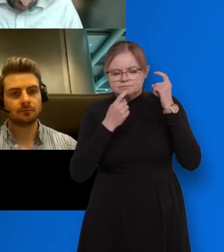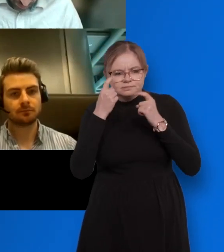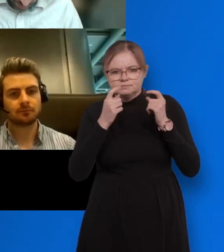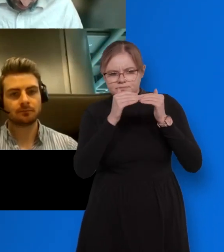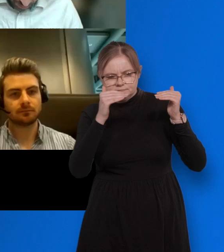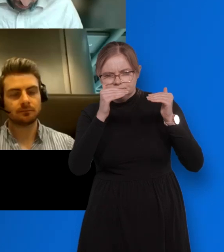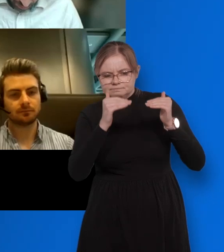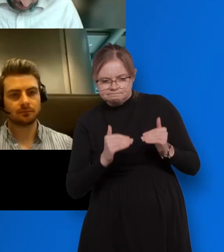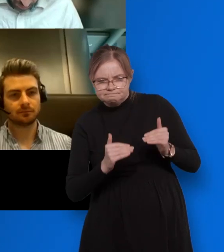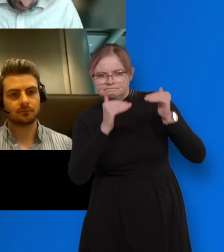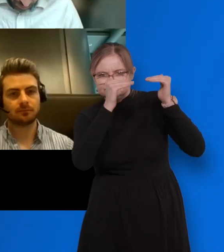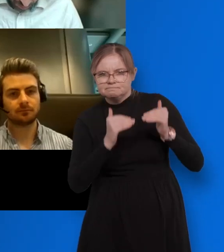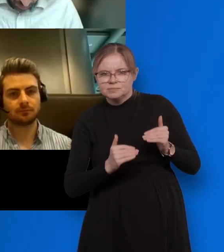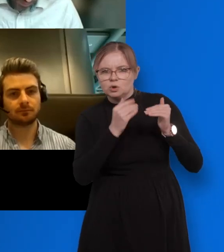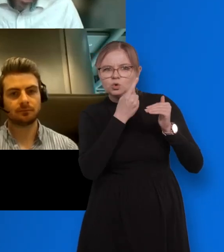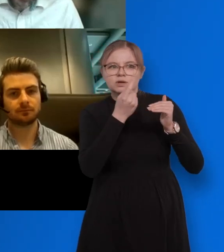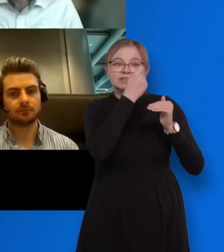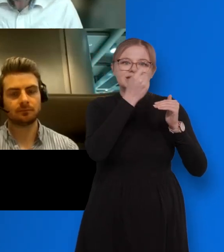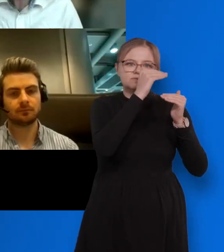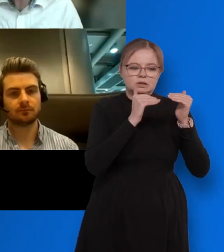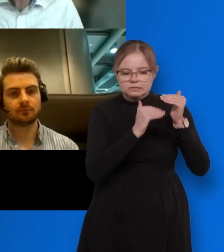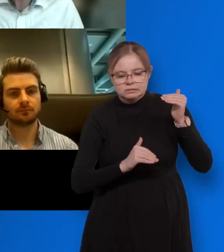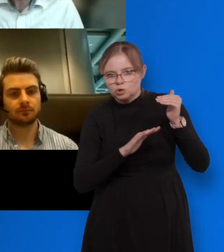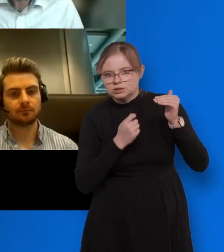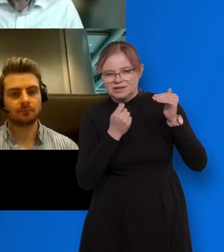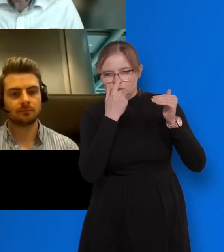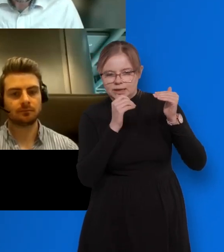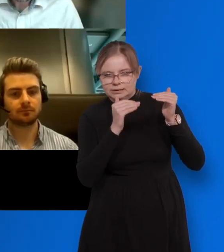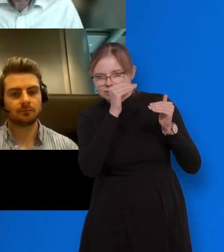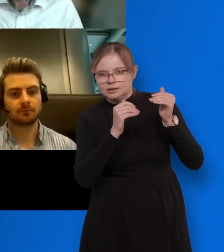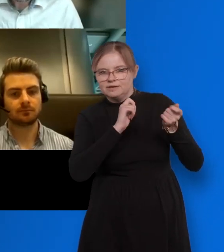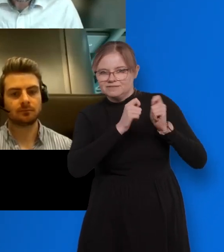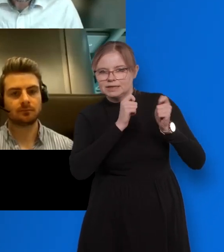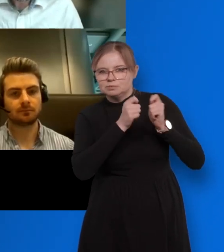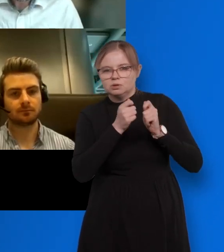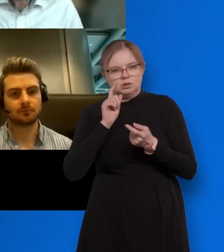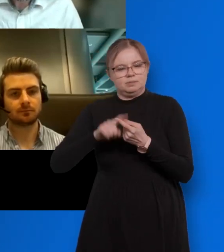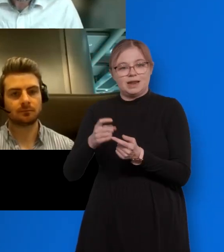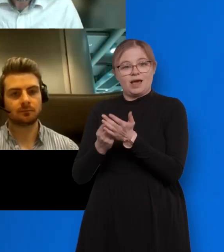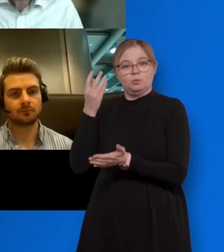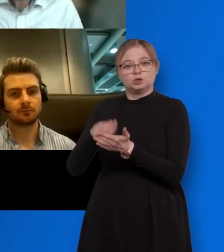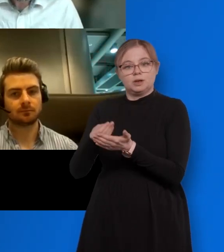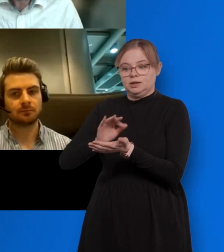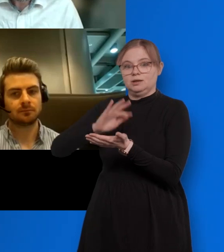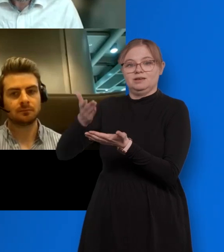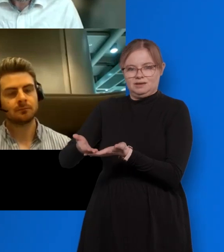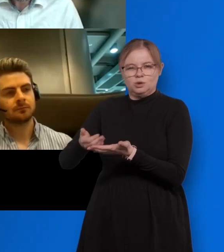funded at the appropriate place, depending on the amount of money we have available. So we will always have reserves. As I say, there are always far more